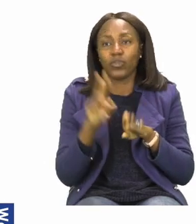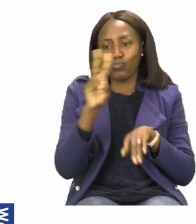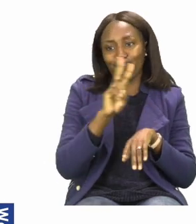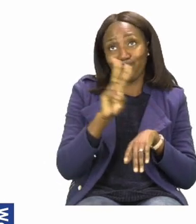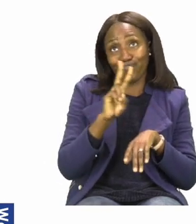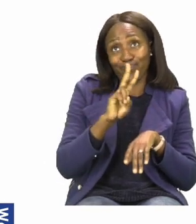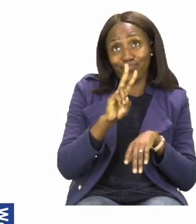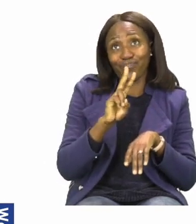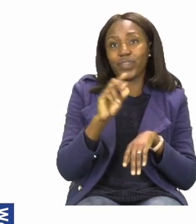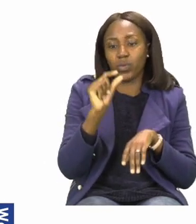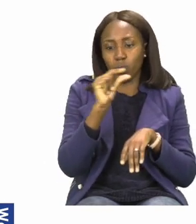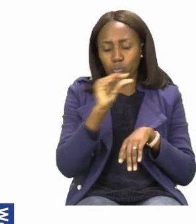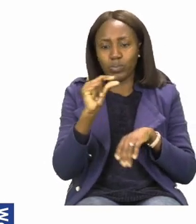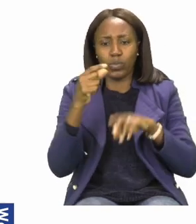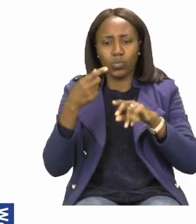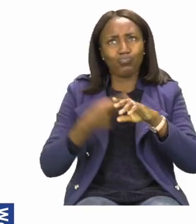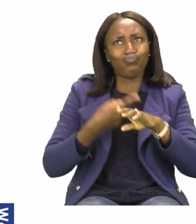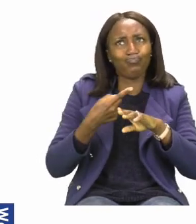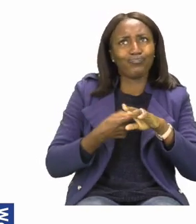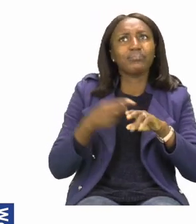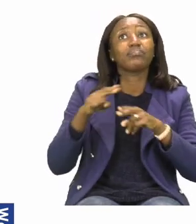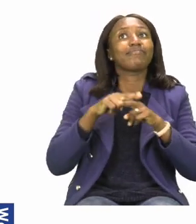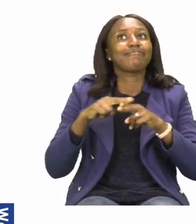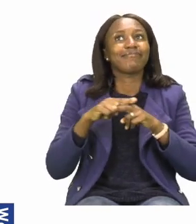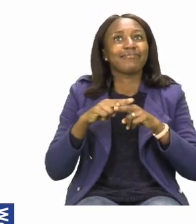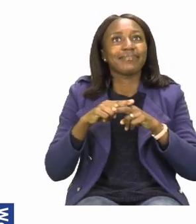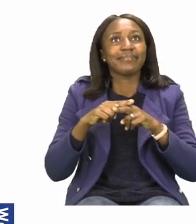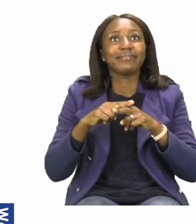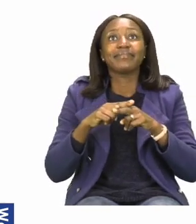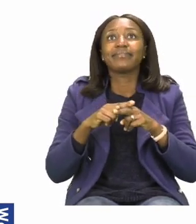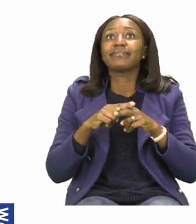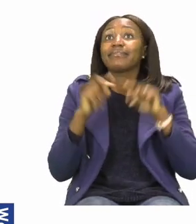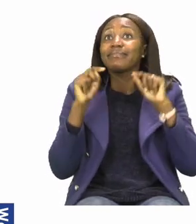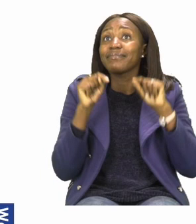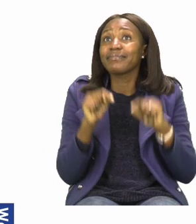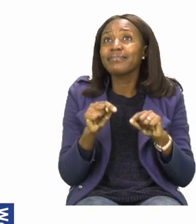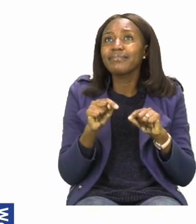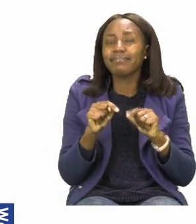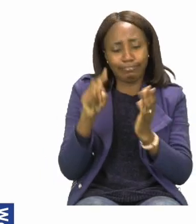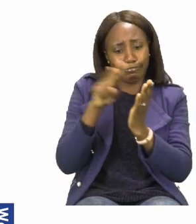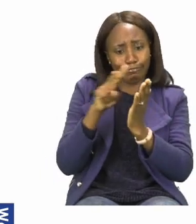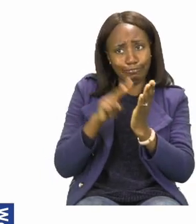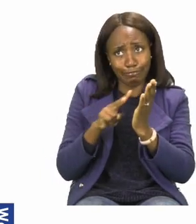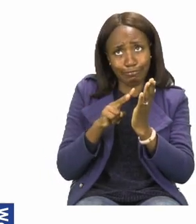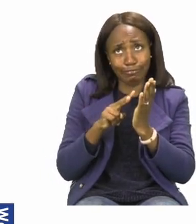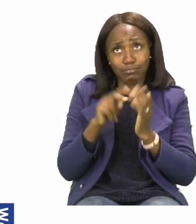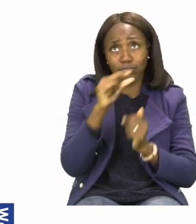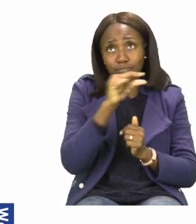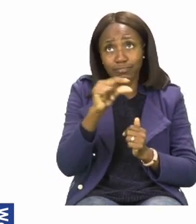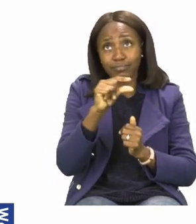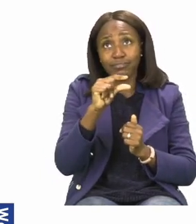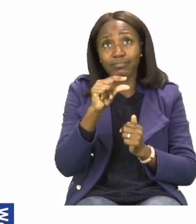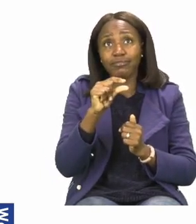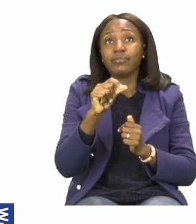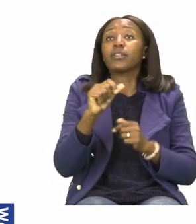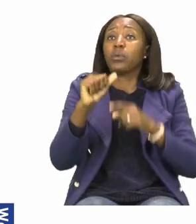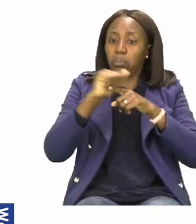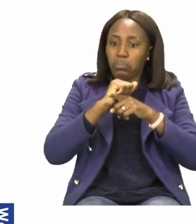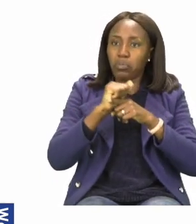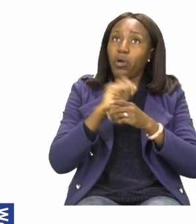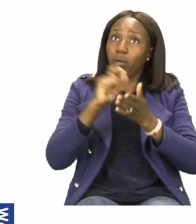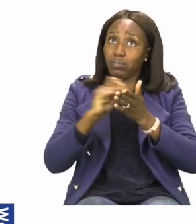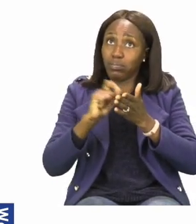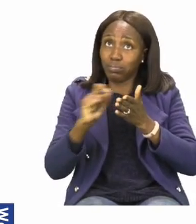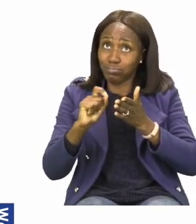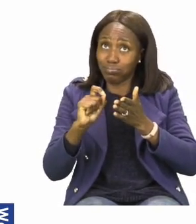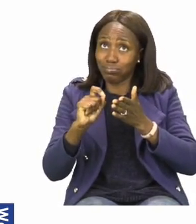vocabulary and sight words. It's going to be our job to read the following words, and then when we are done reading, we